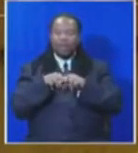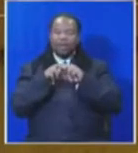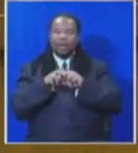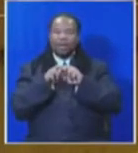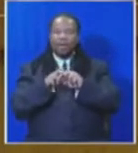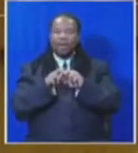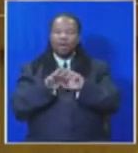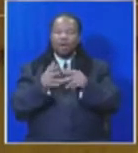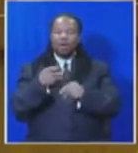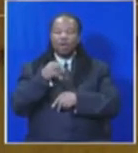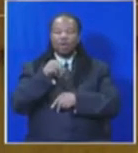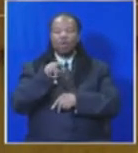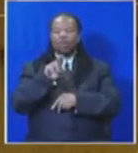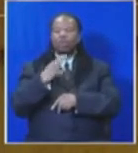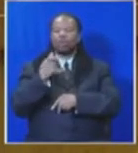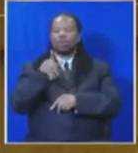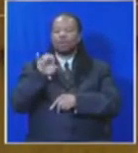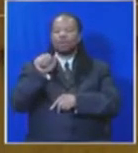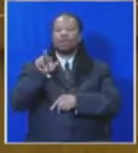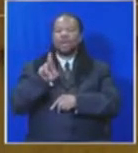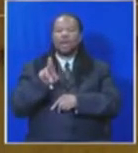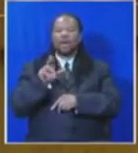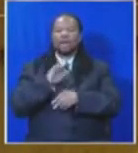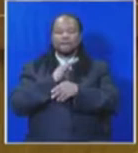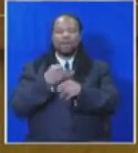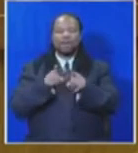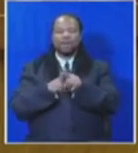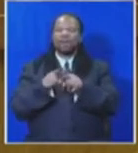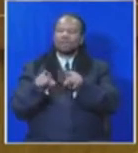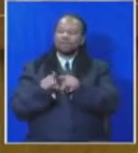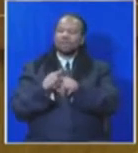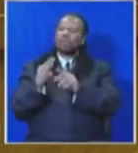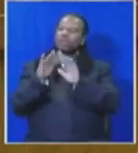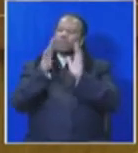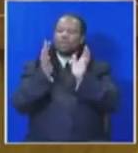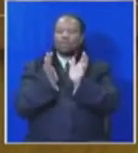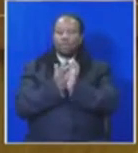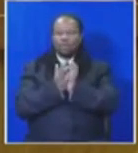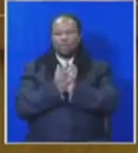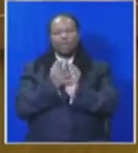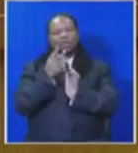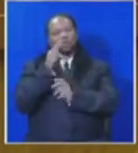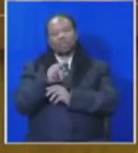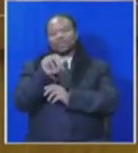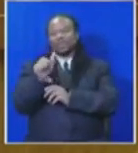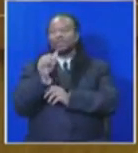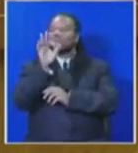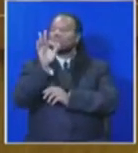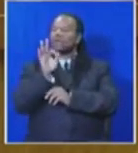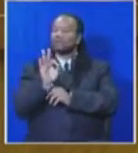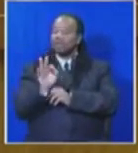on nuclear power, we would expect the world to take note. Today, 26% of Germany's energy is sourced